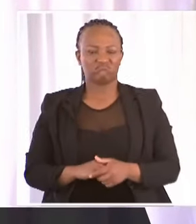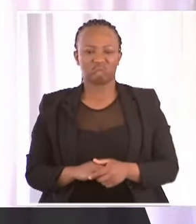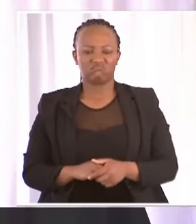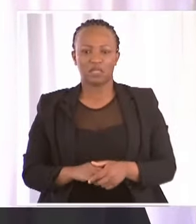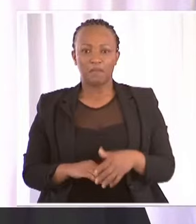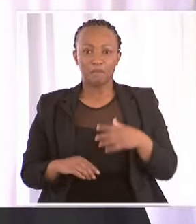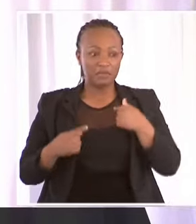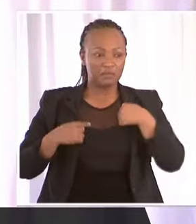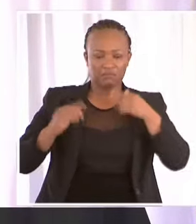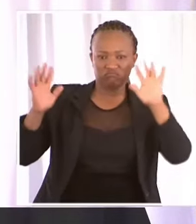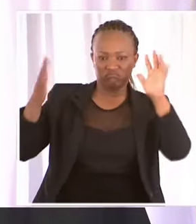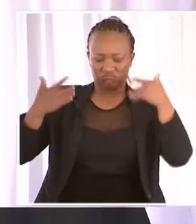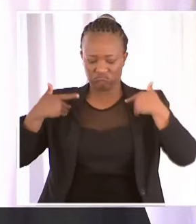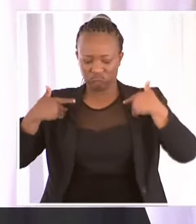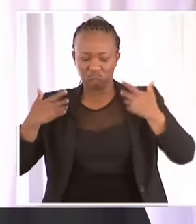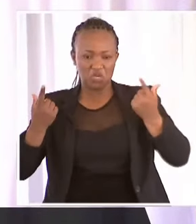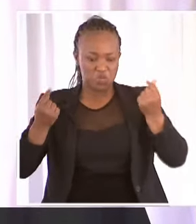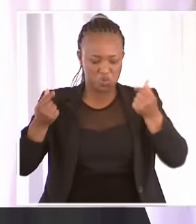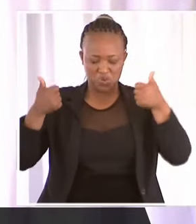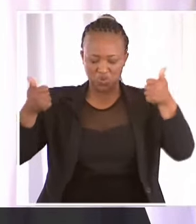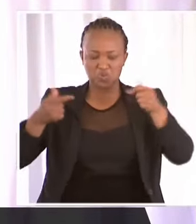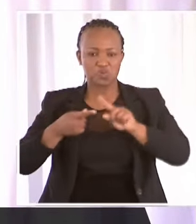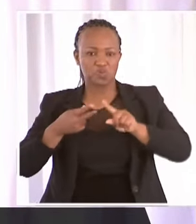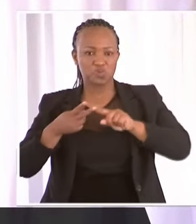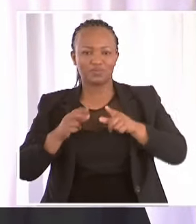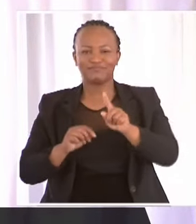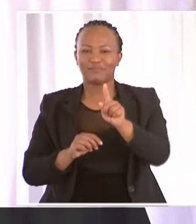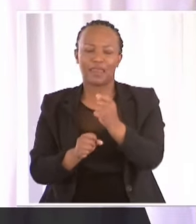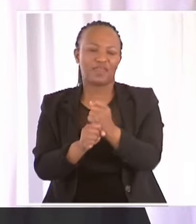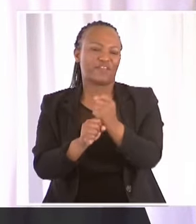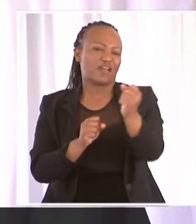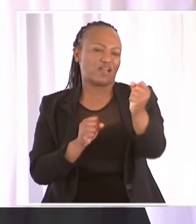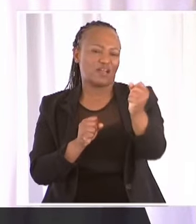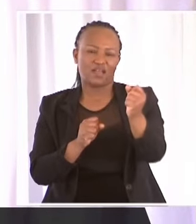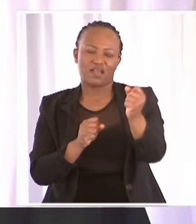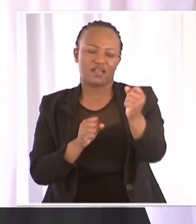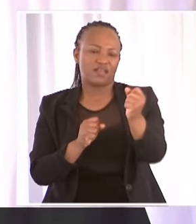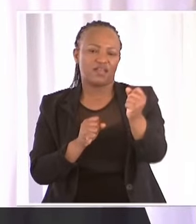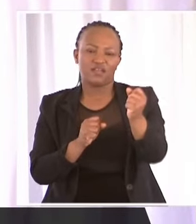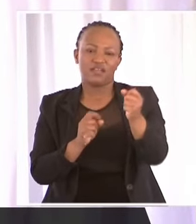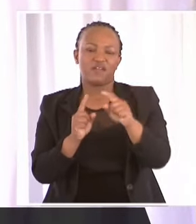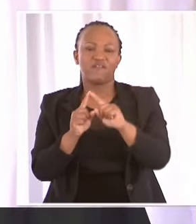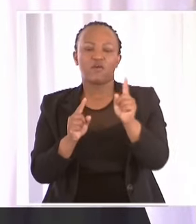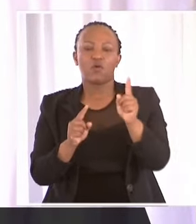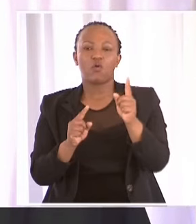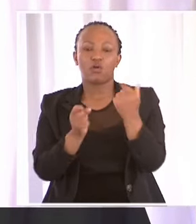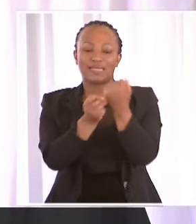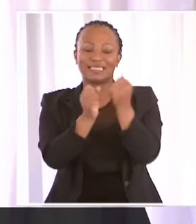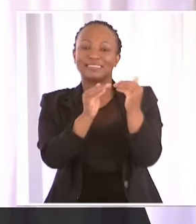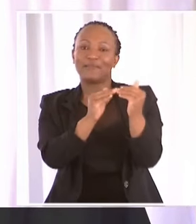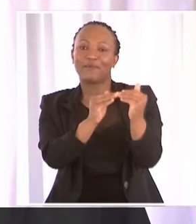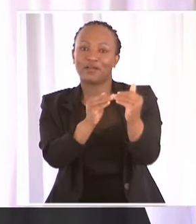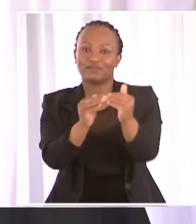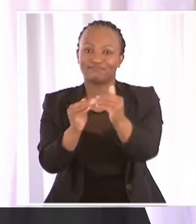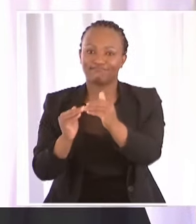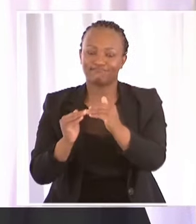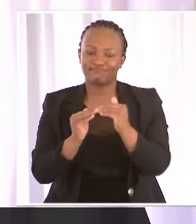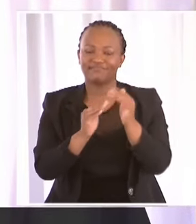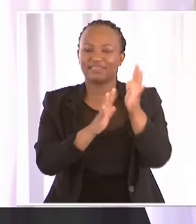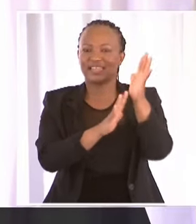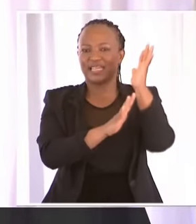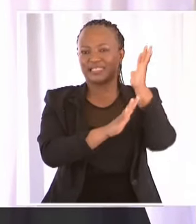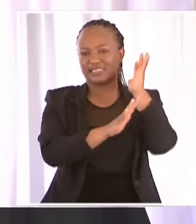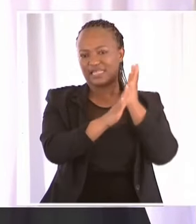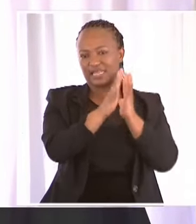place himself at the center of the narrative of our democratic history. He was